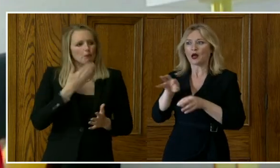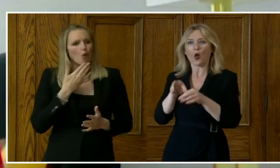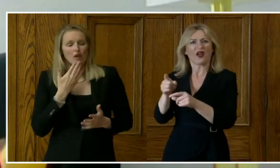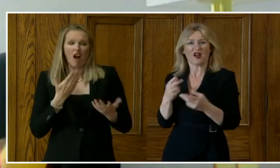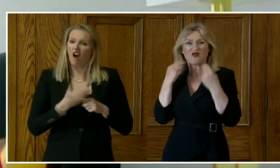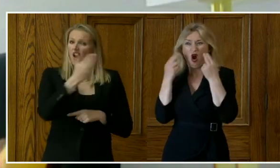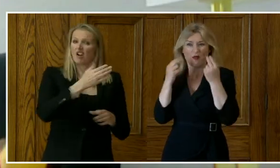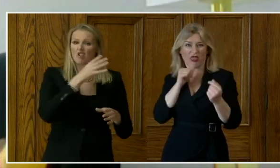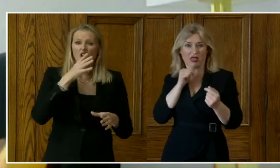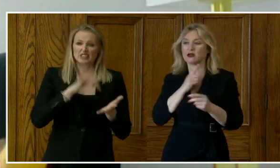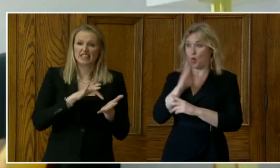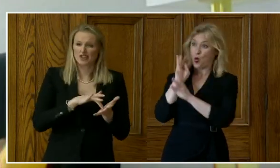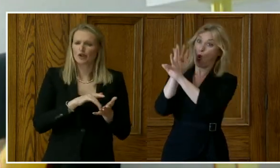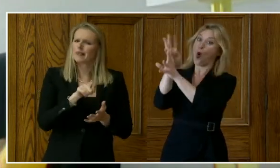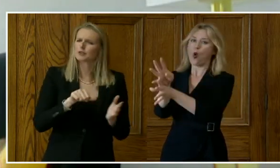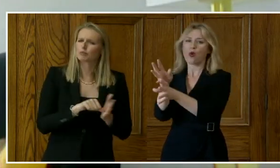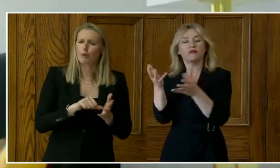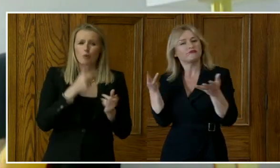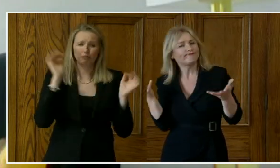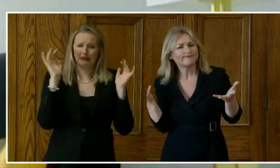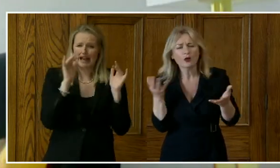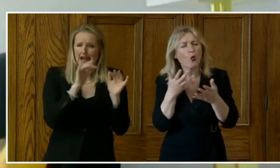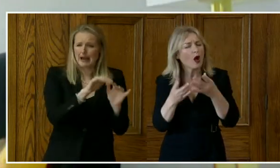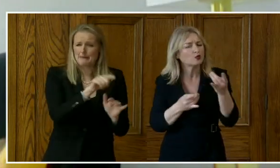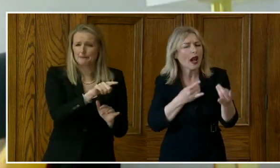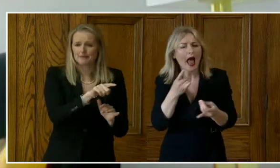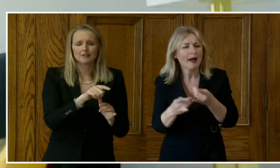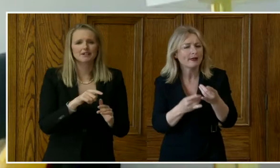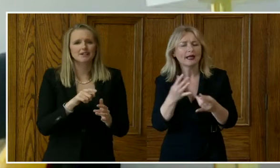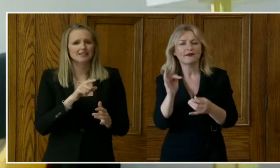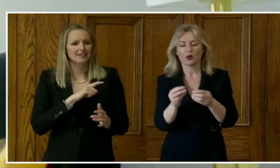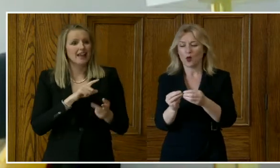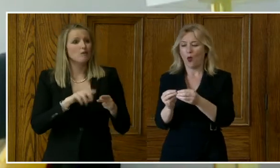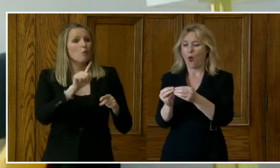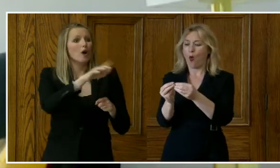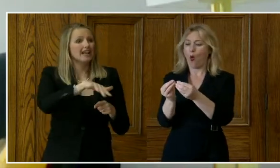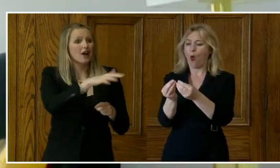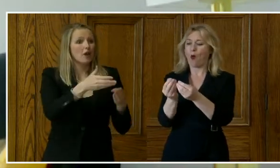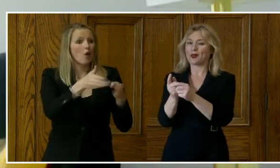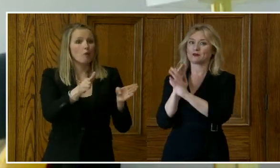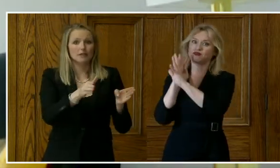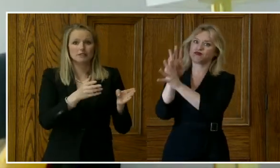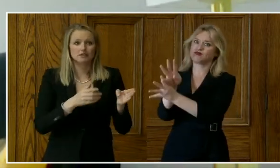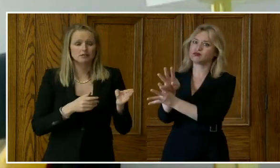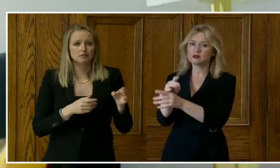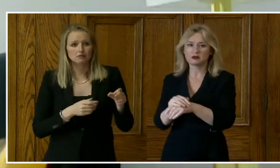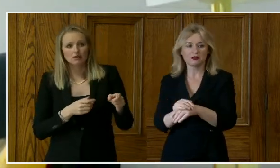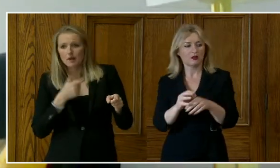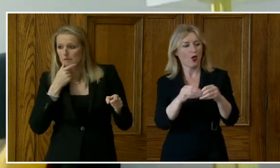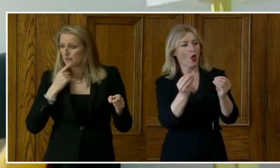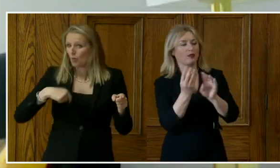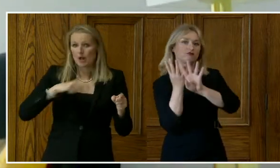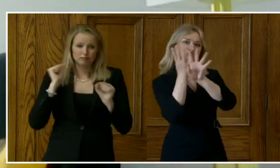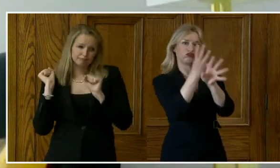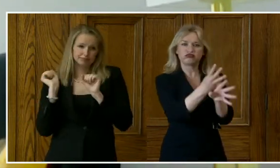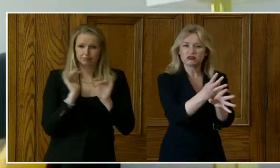How do you start to manage this whenever in one area you relax this, that you don't have a flood of people coming together and